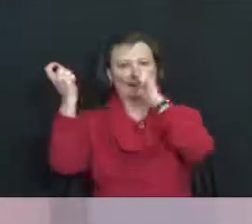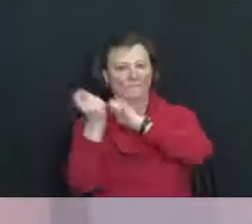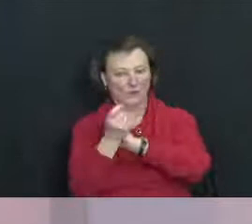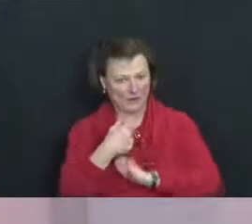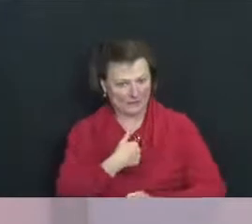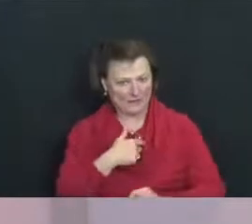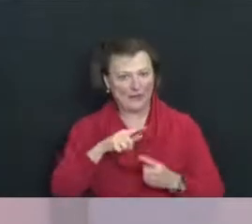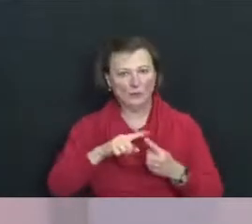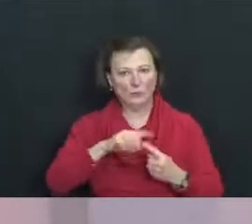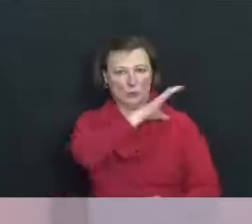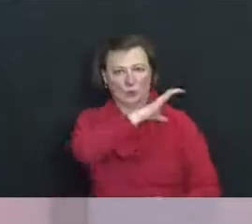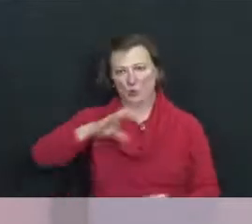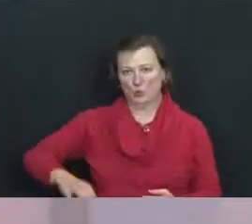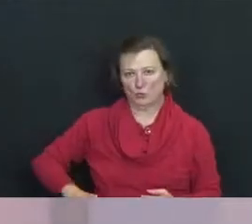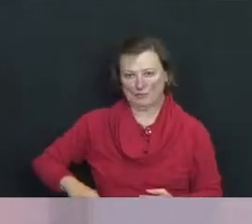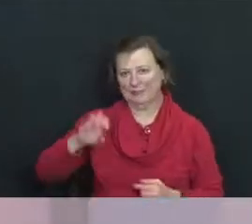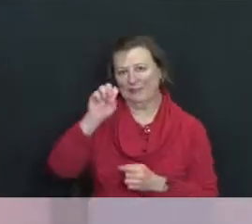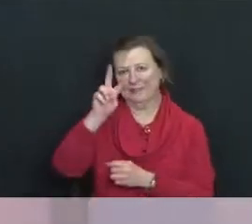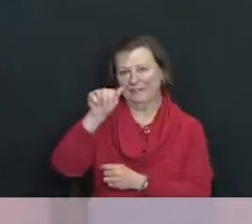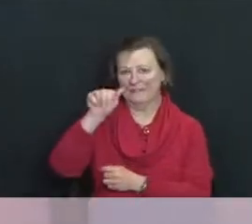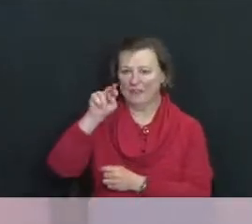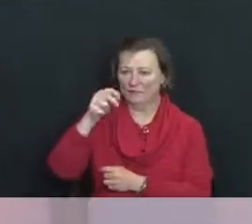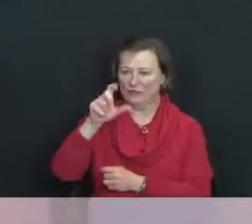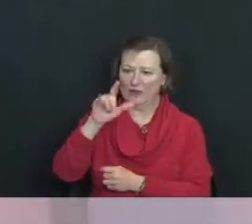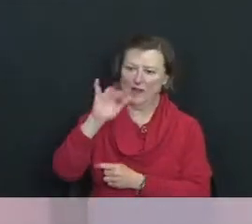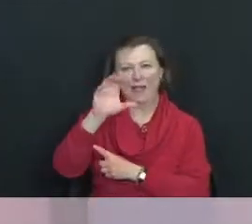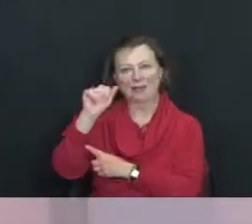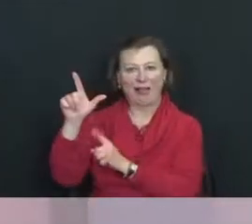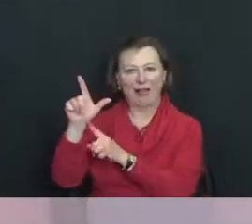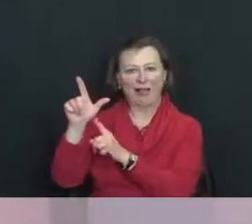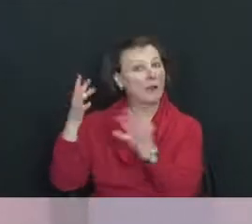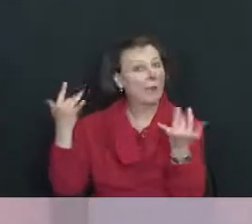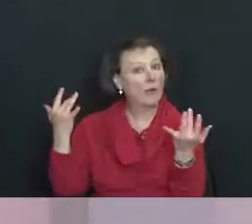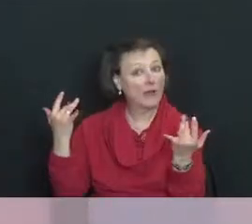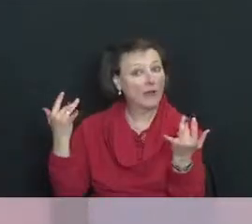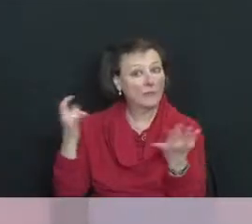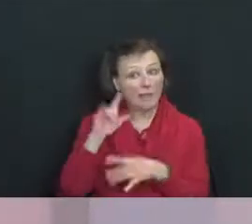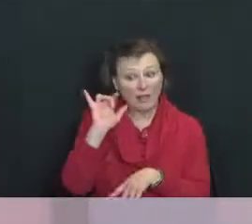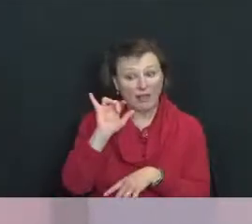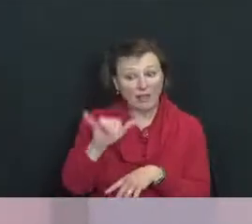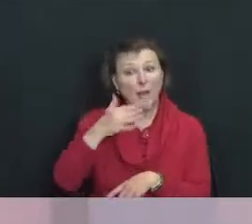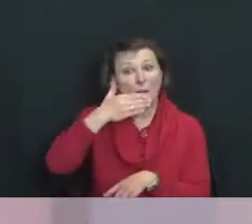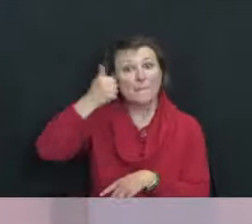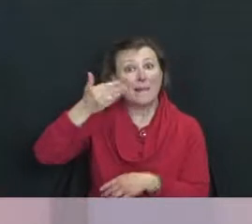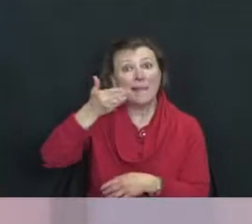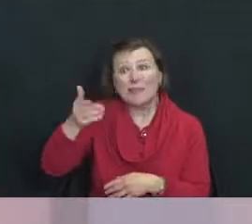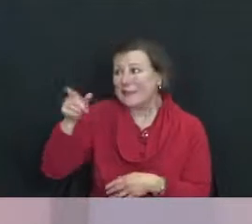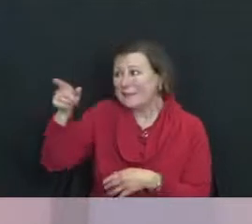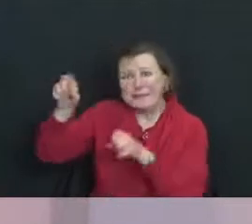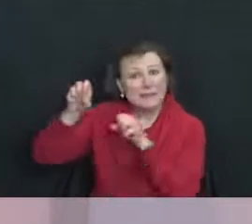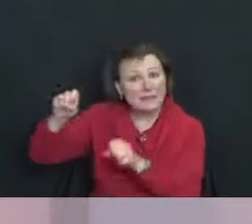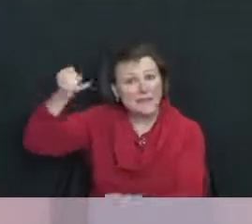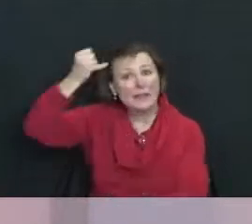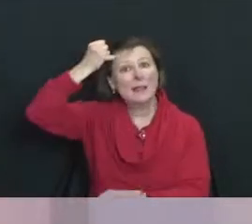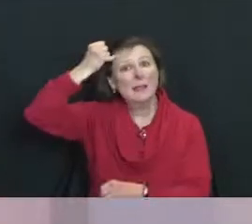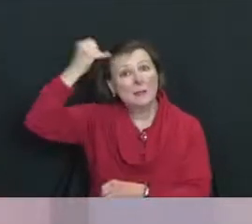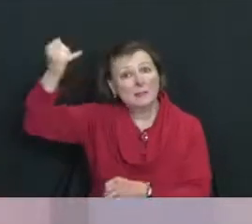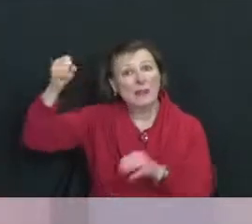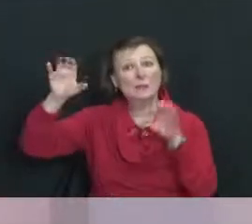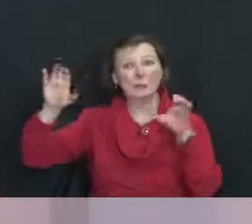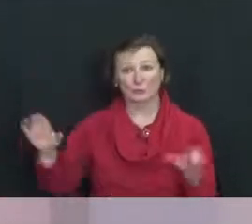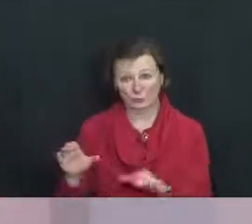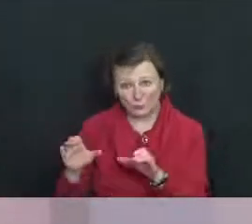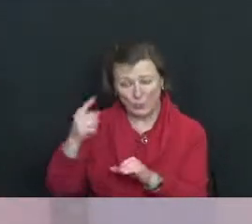to evangelical Christianity because this is the best thing he can imagine doing for another